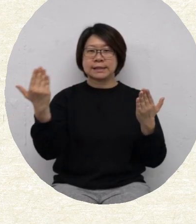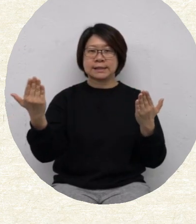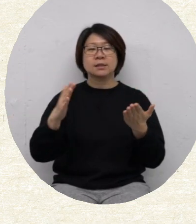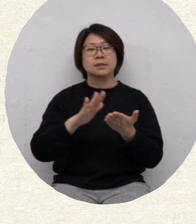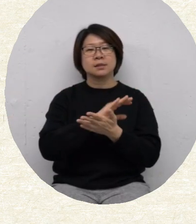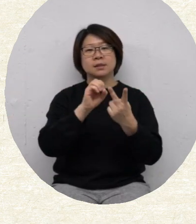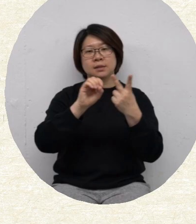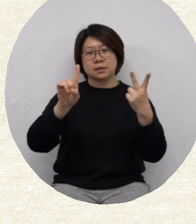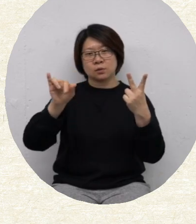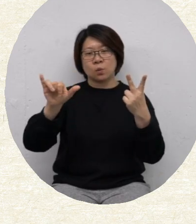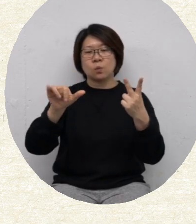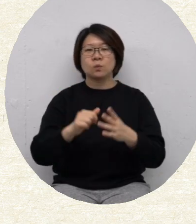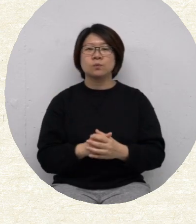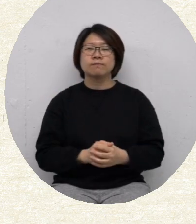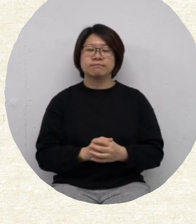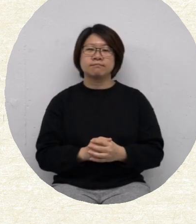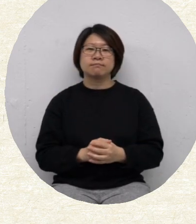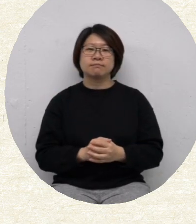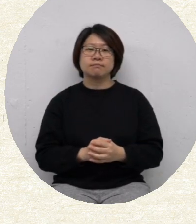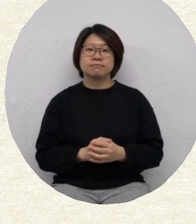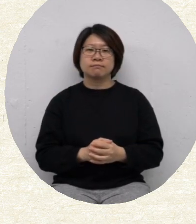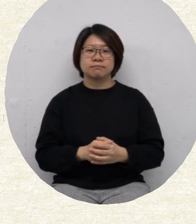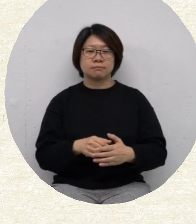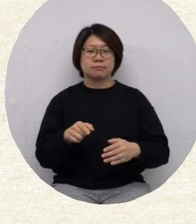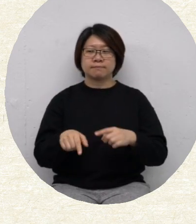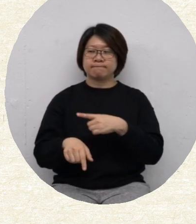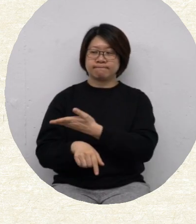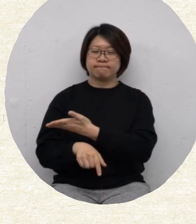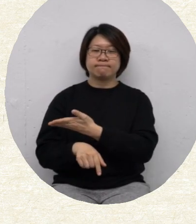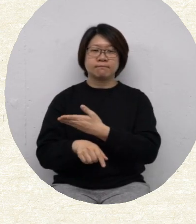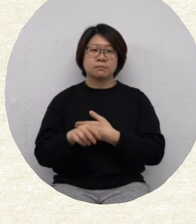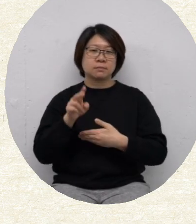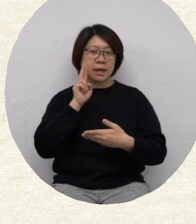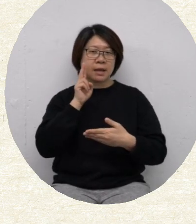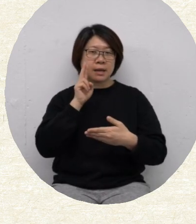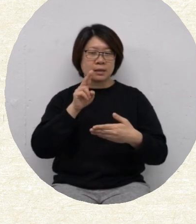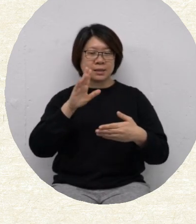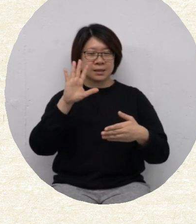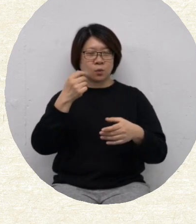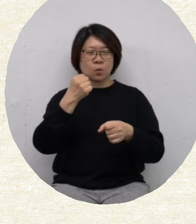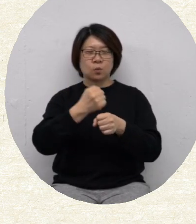open the mails, and then they get discarded.